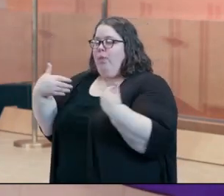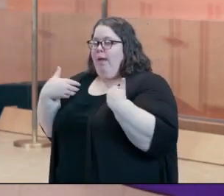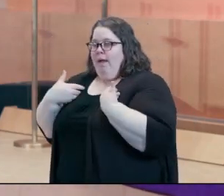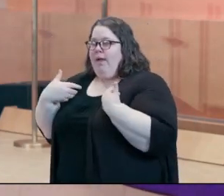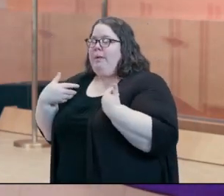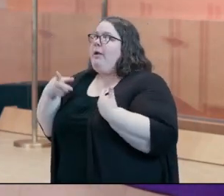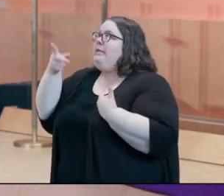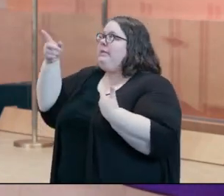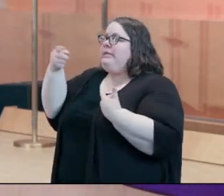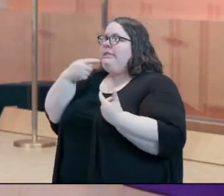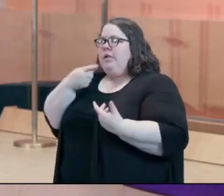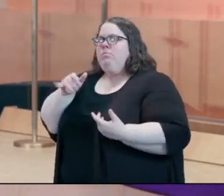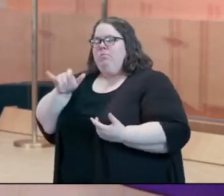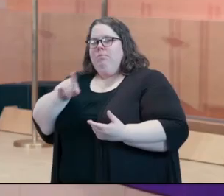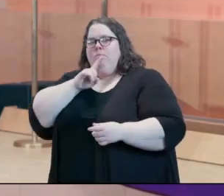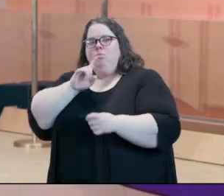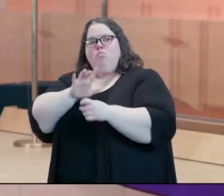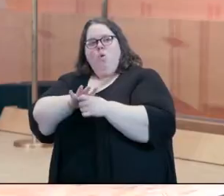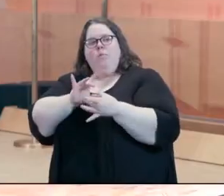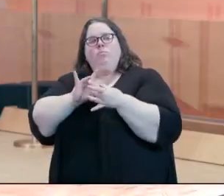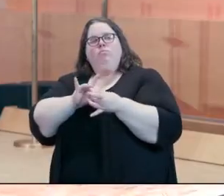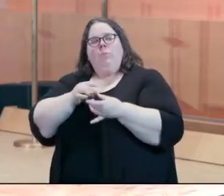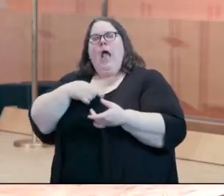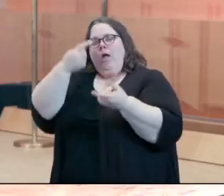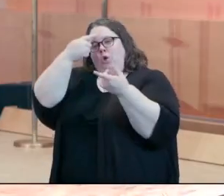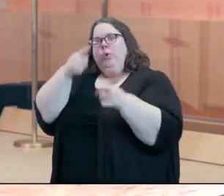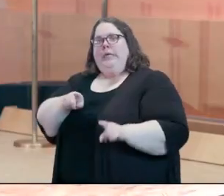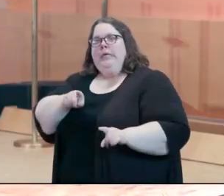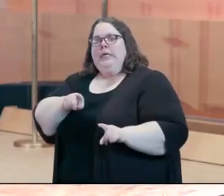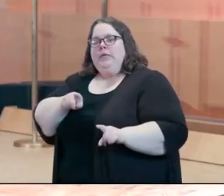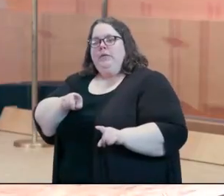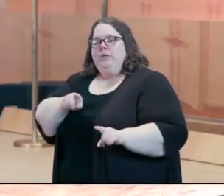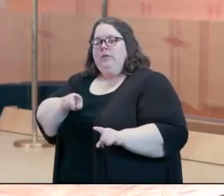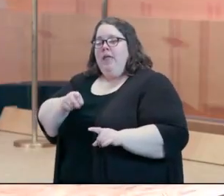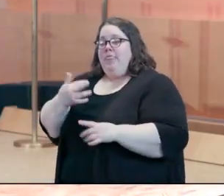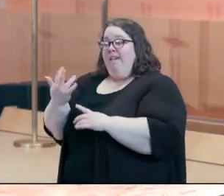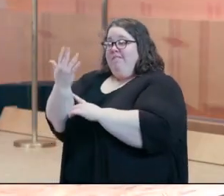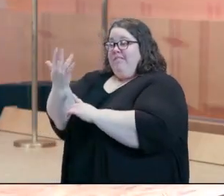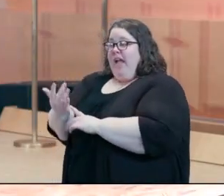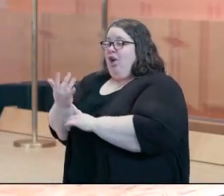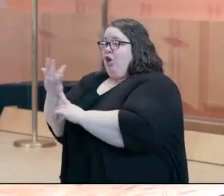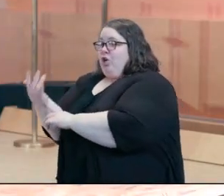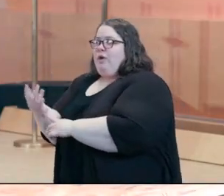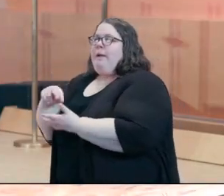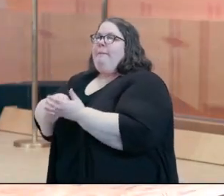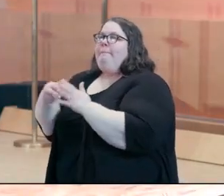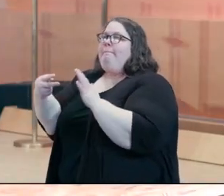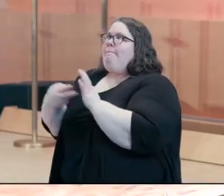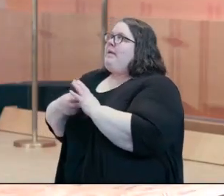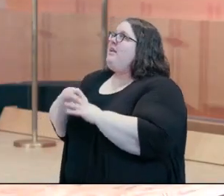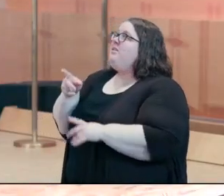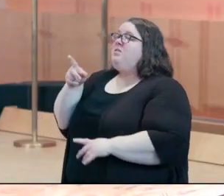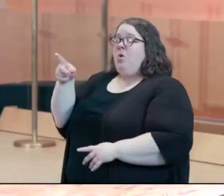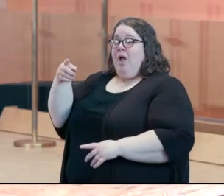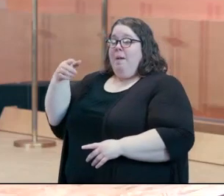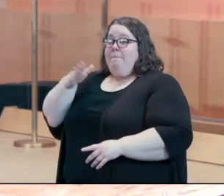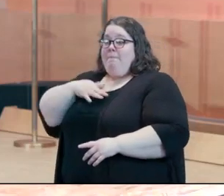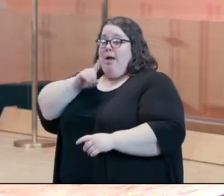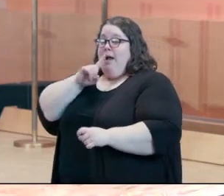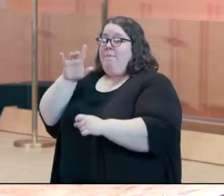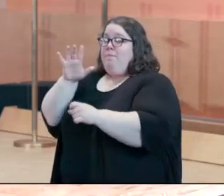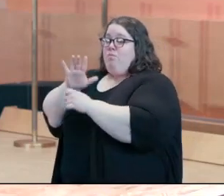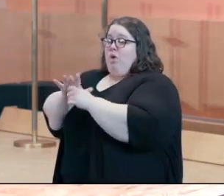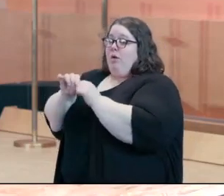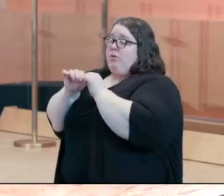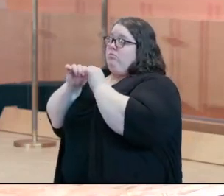the covenant. And in doing so, this is the Lord saying, if I don't keep my promise, if I don't keep my promise of blessing you and being faithful to you, let me